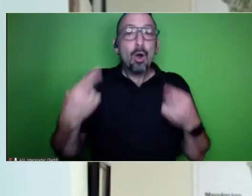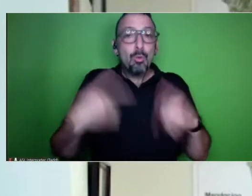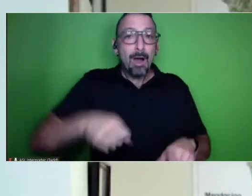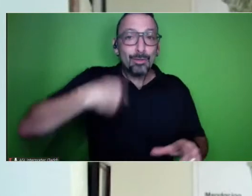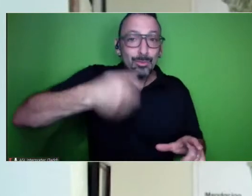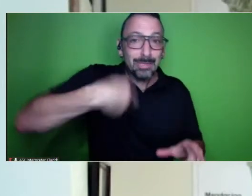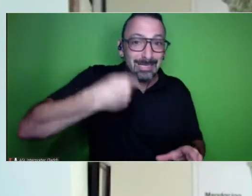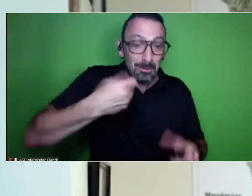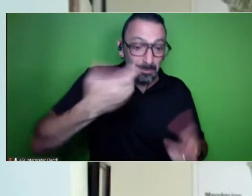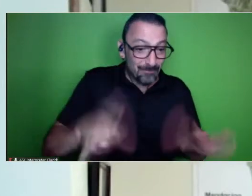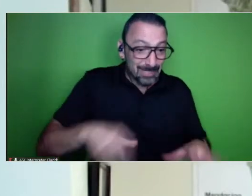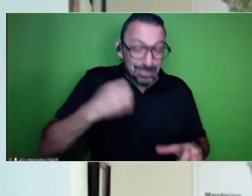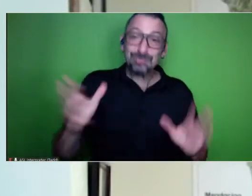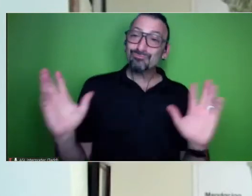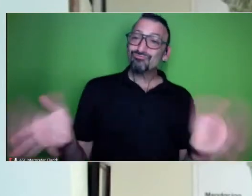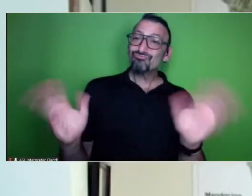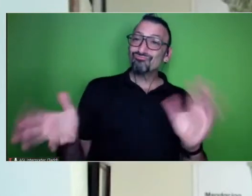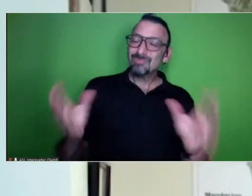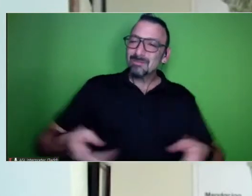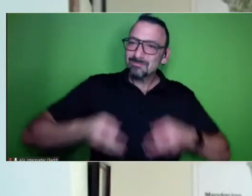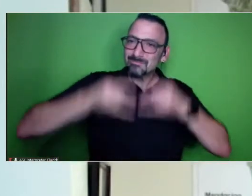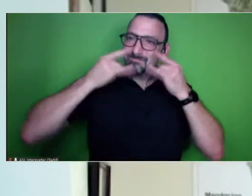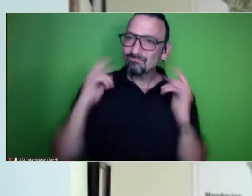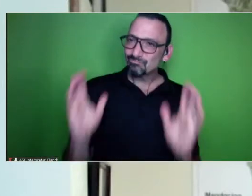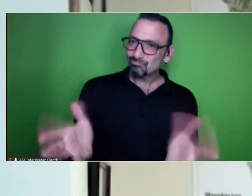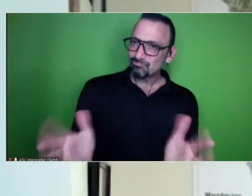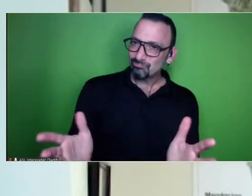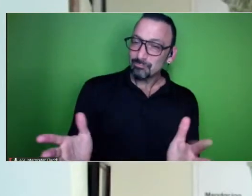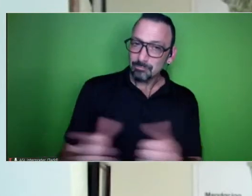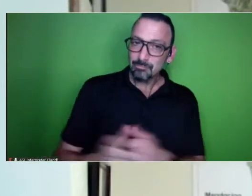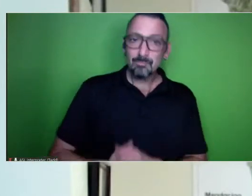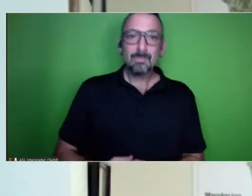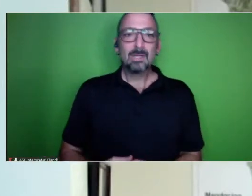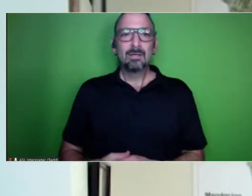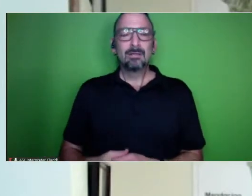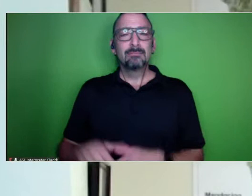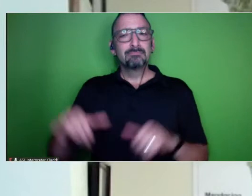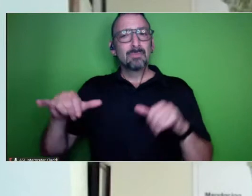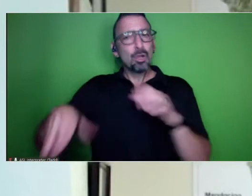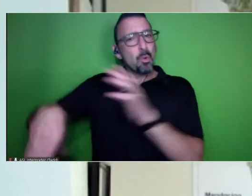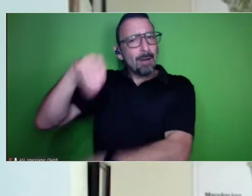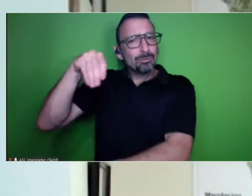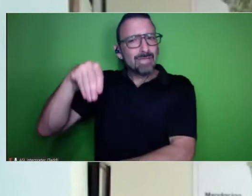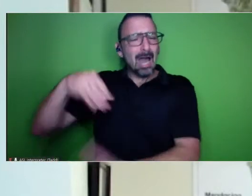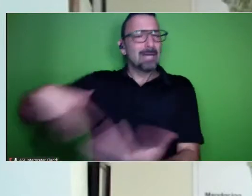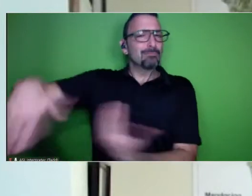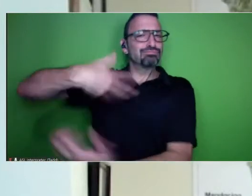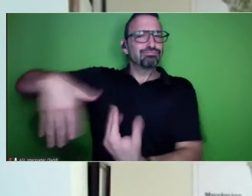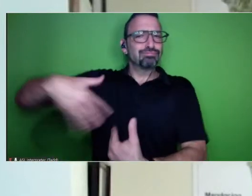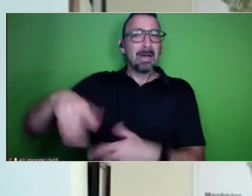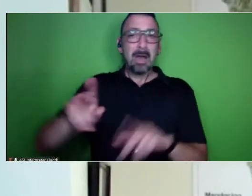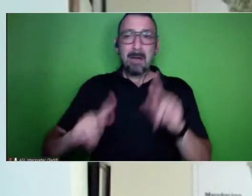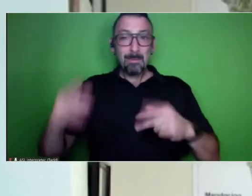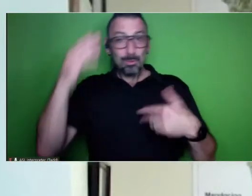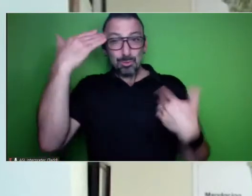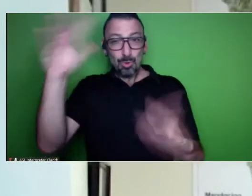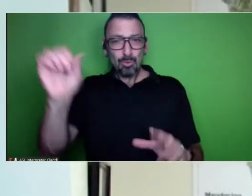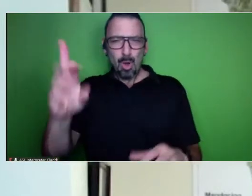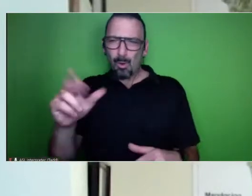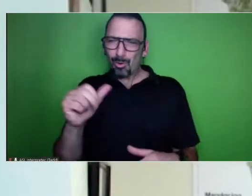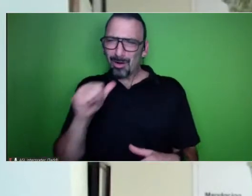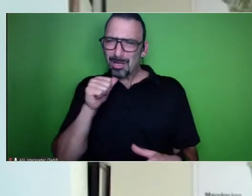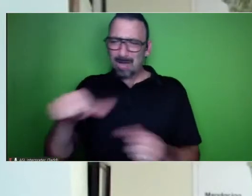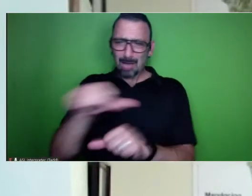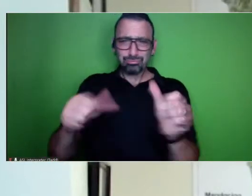drinking. Increase the ventilation indoors and spend more time outdoors. Keep your distances from non-household members whenever